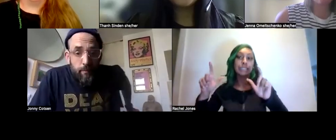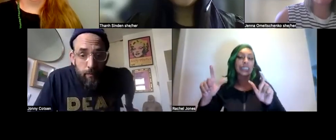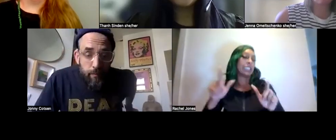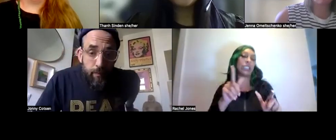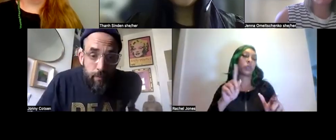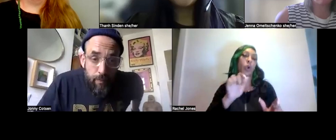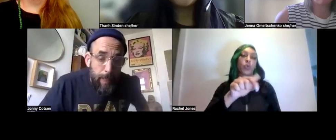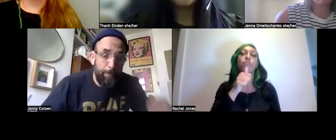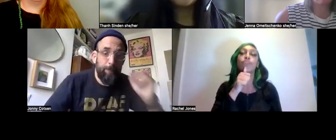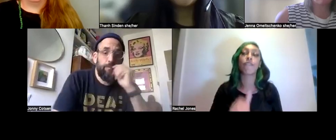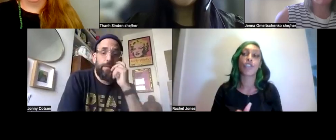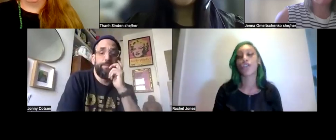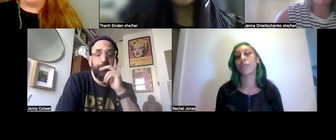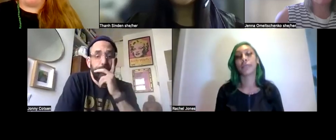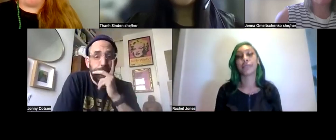prefer.